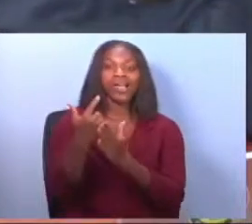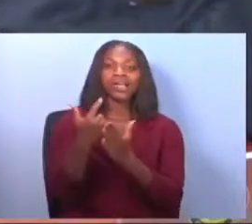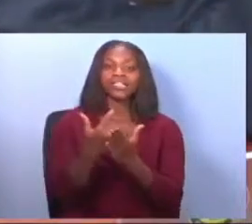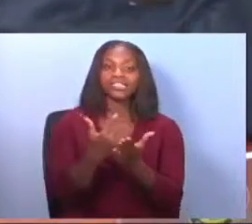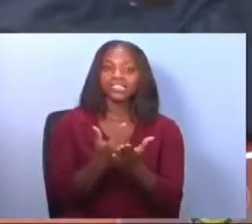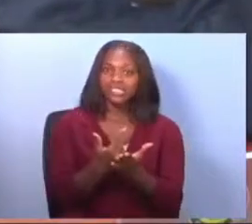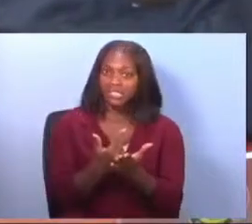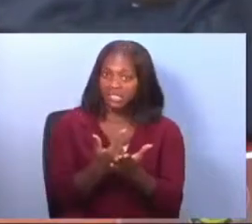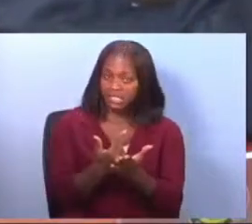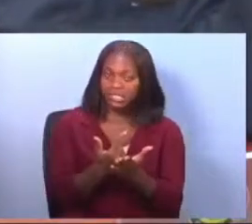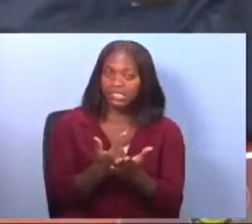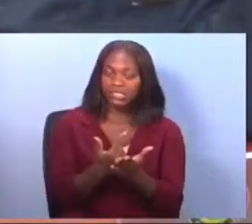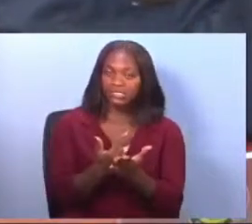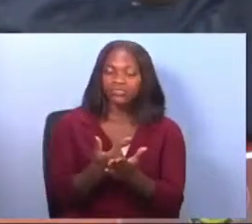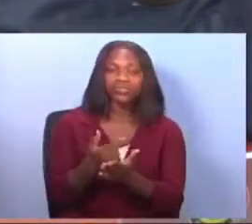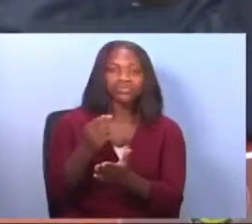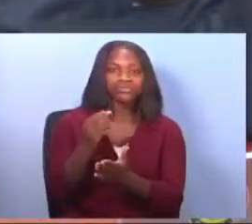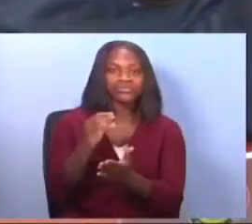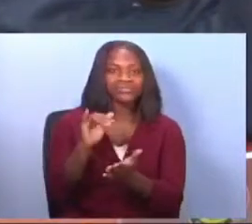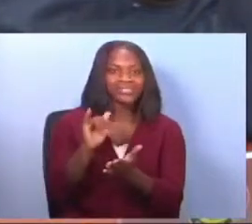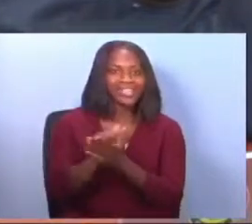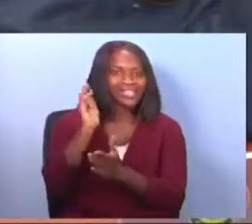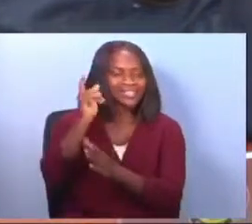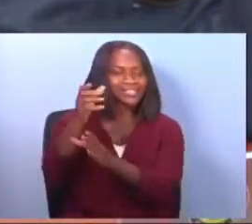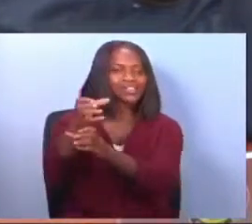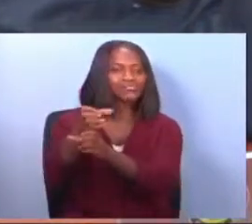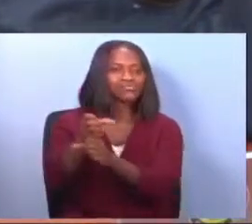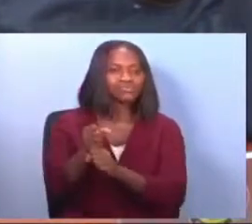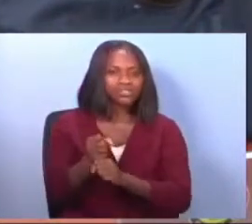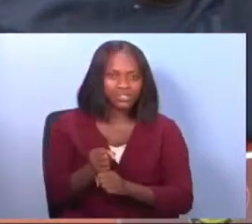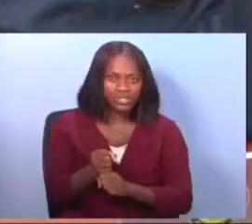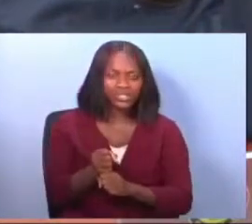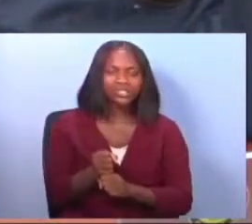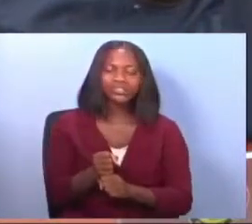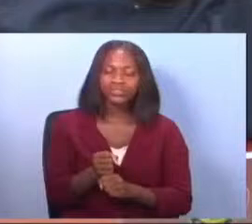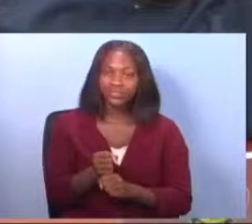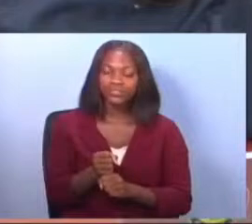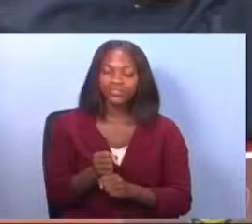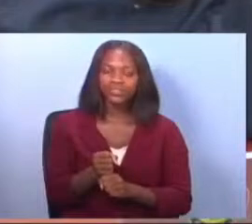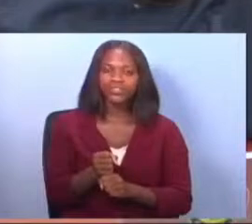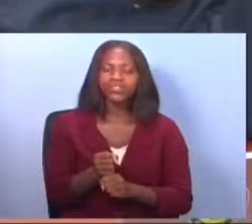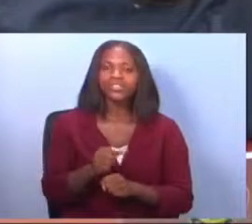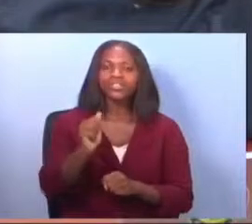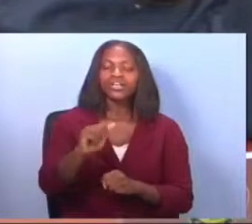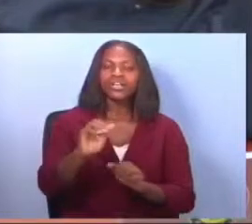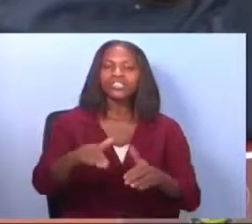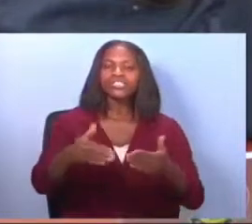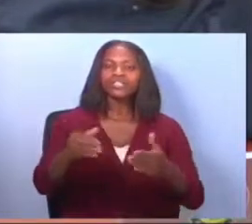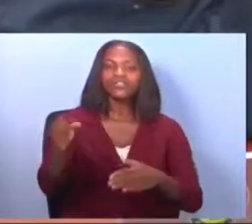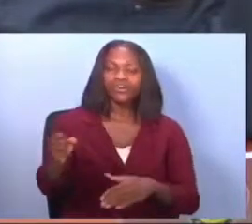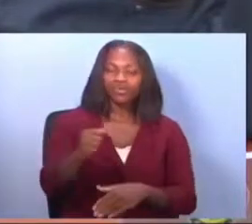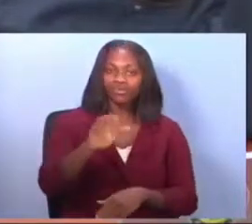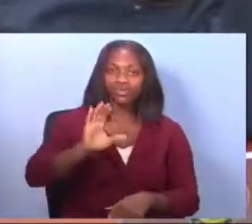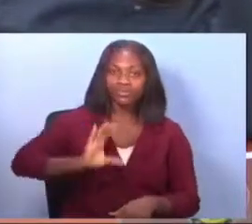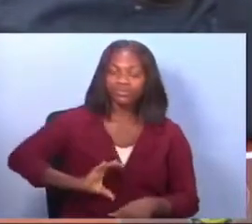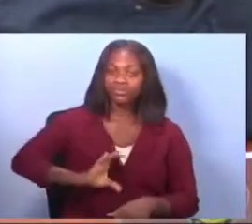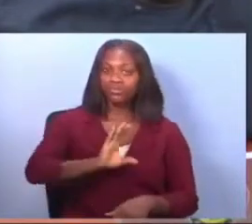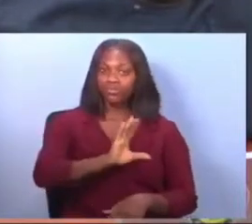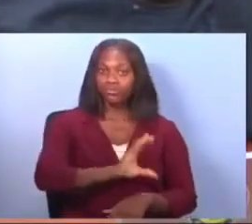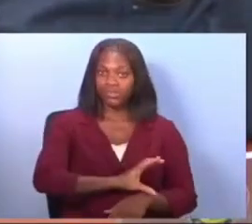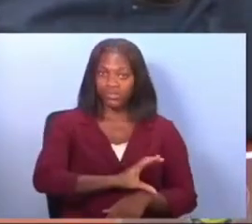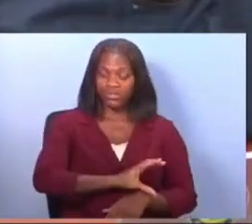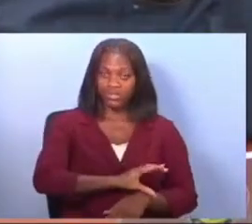considered and deemed as having been so done properly at plenary, so that the appointment committee